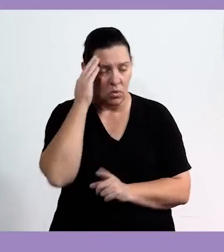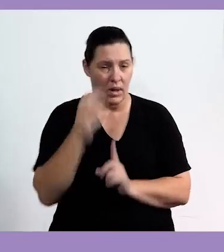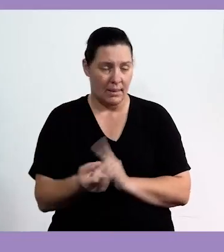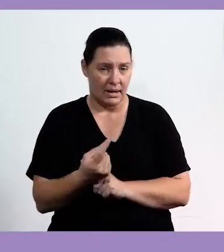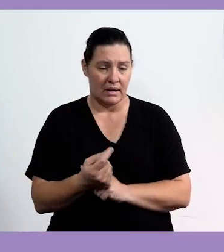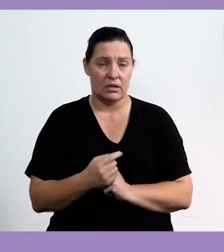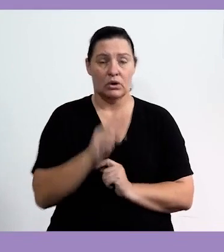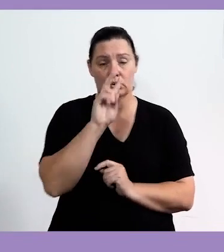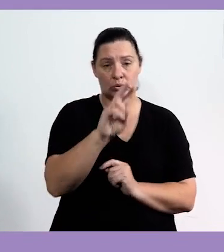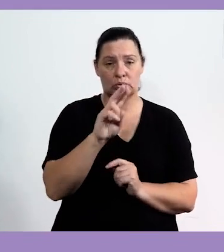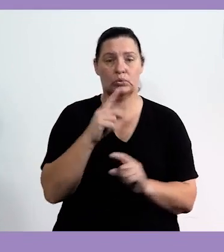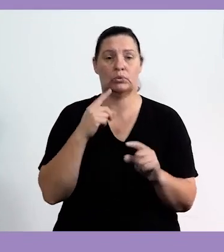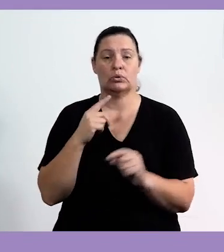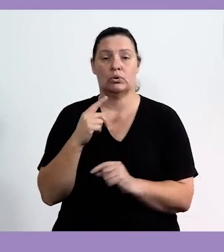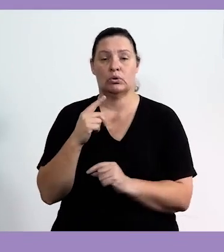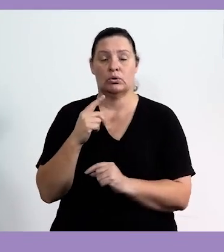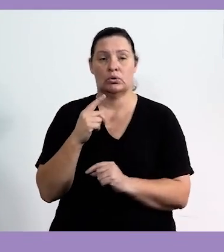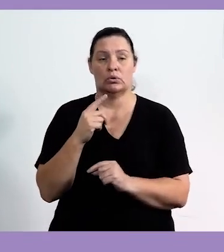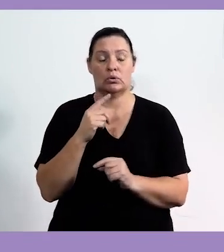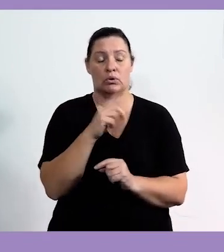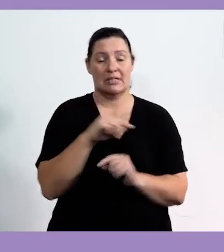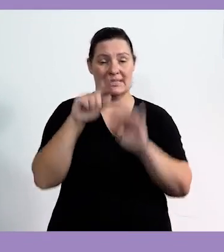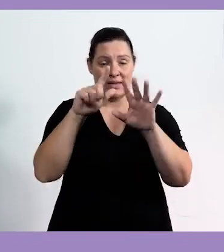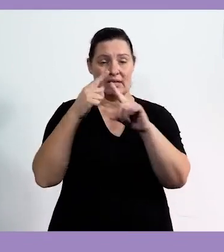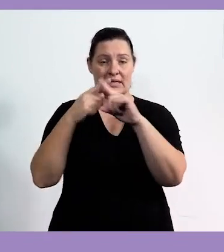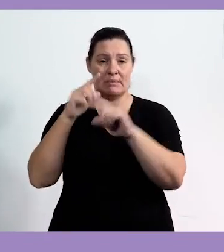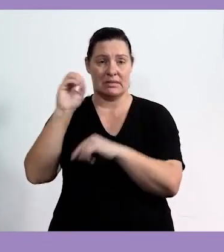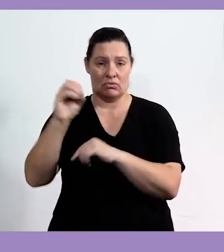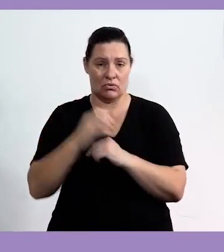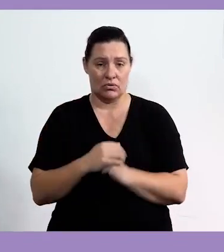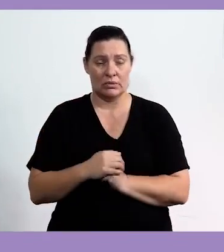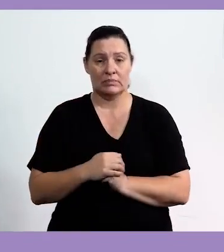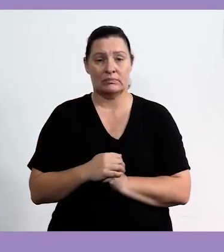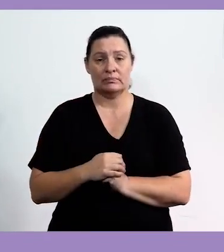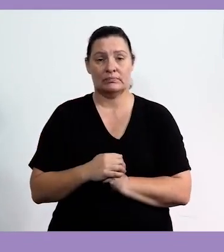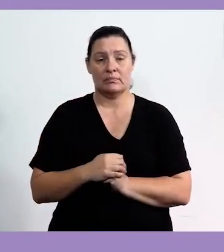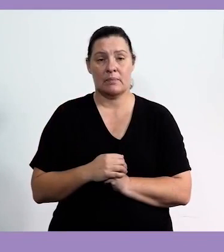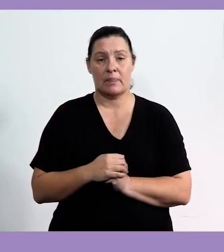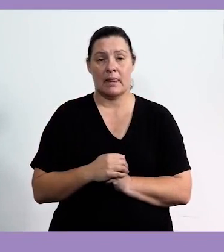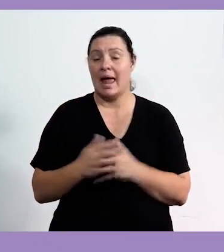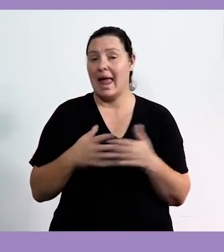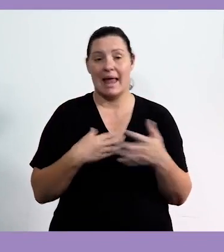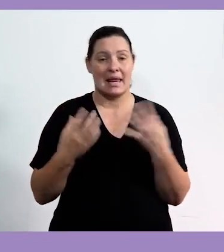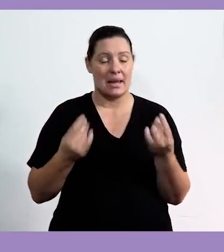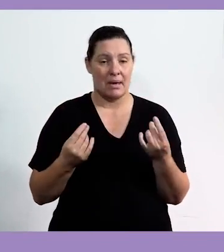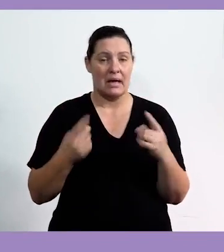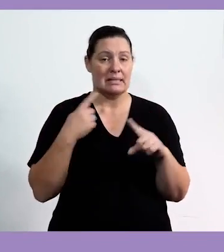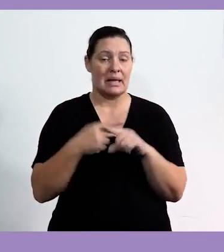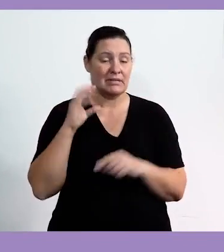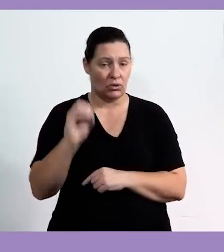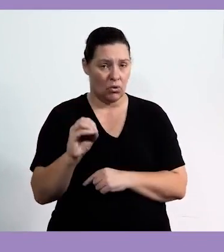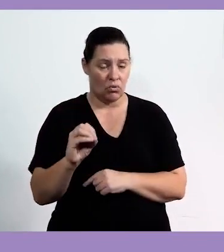to happen there. We are going to have 2 to the exponent 7 multiplied by 0. Remember, any